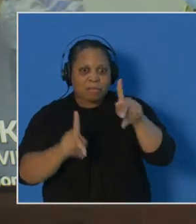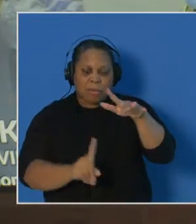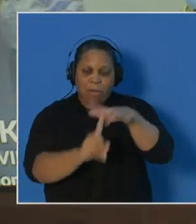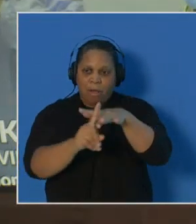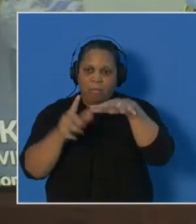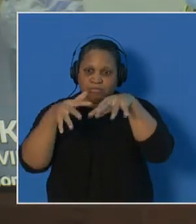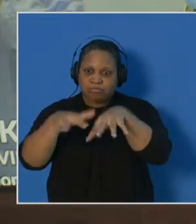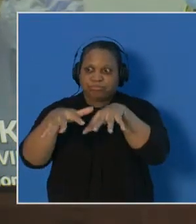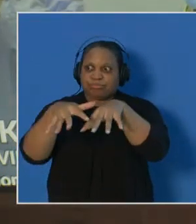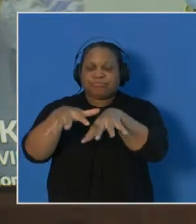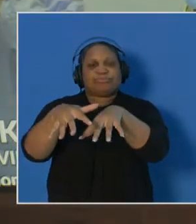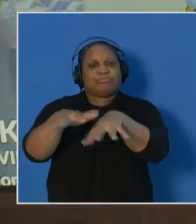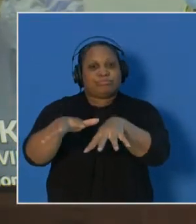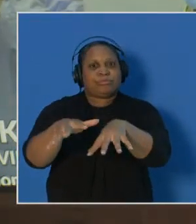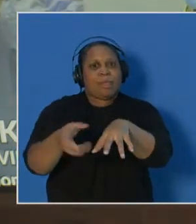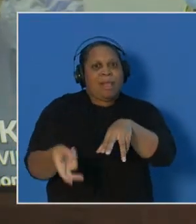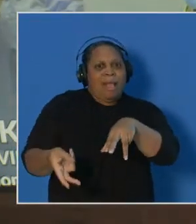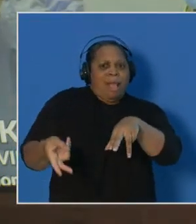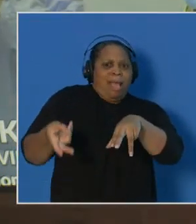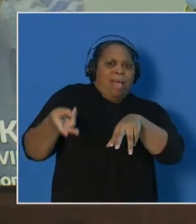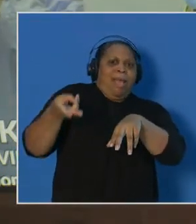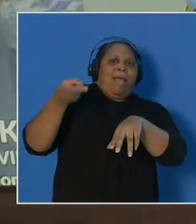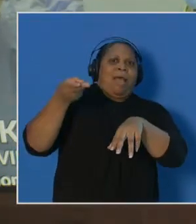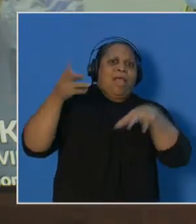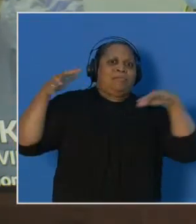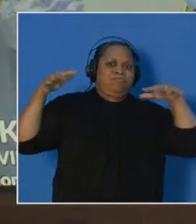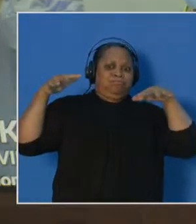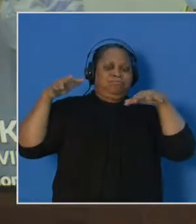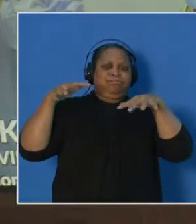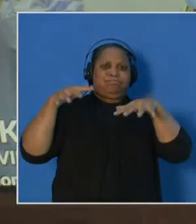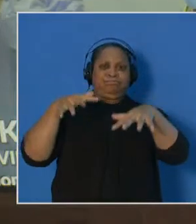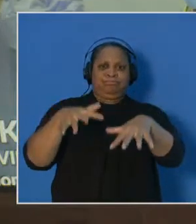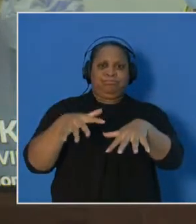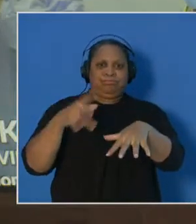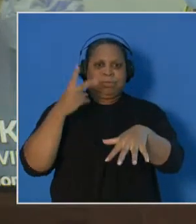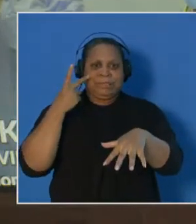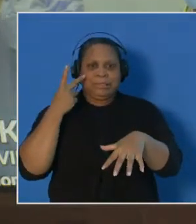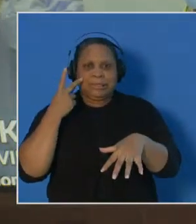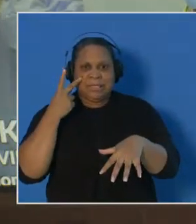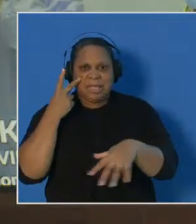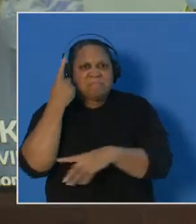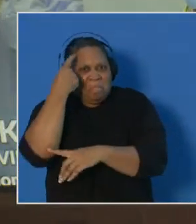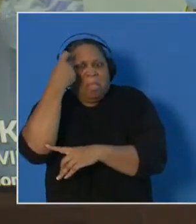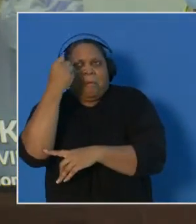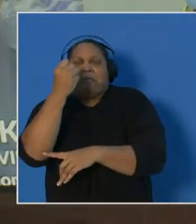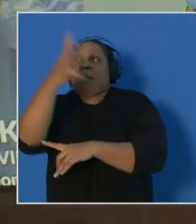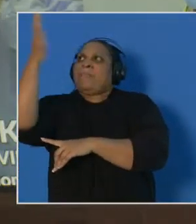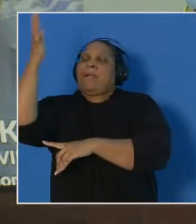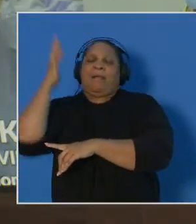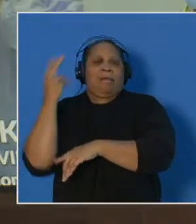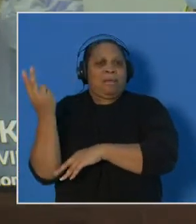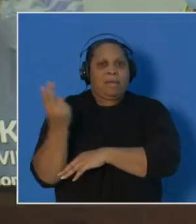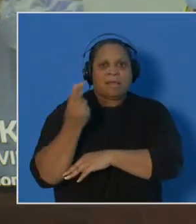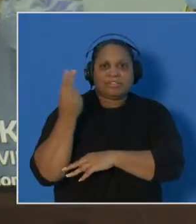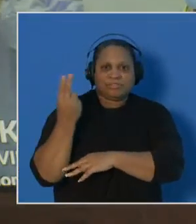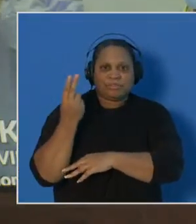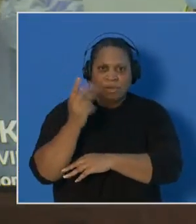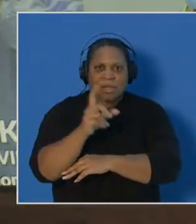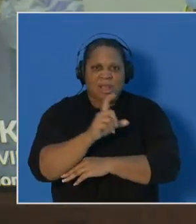is arguably one of the highest assembling of people seen in living memory. The Bermuda Police Service took